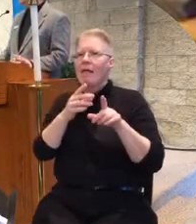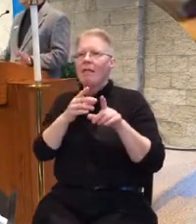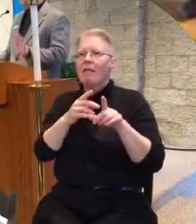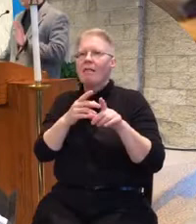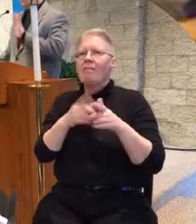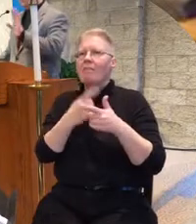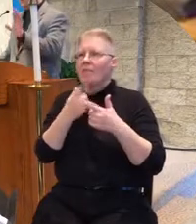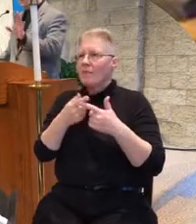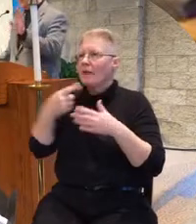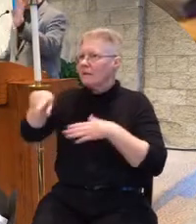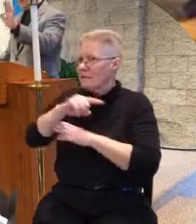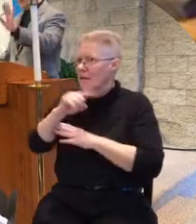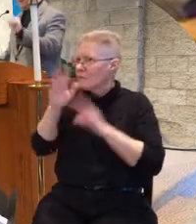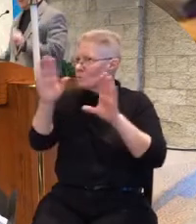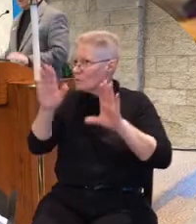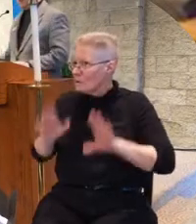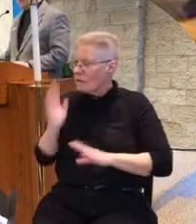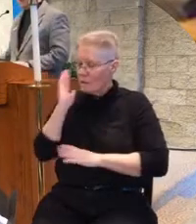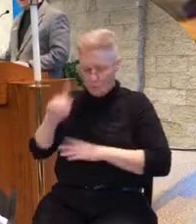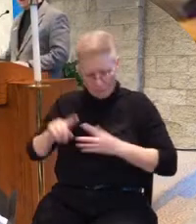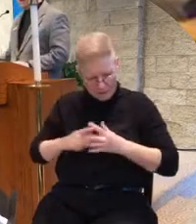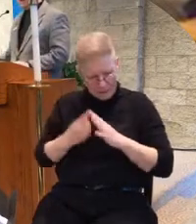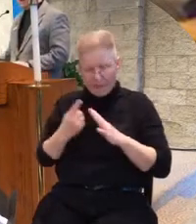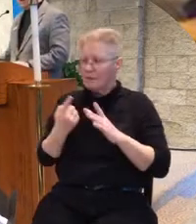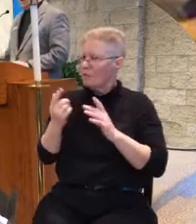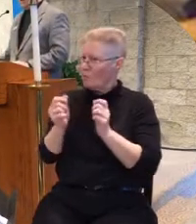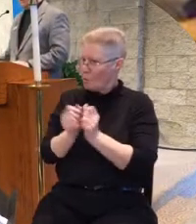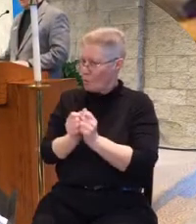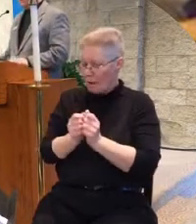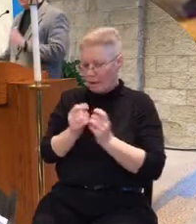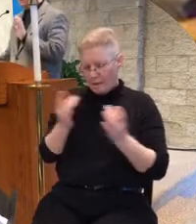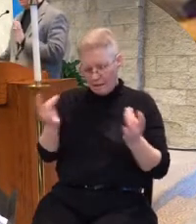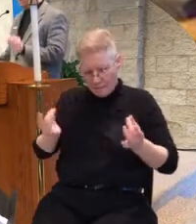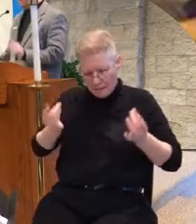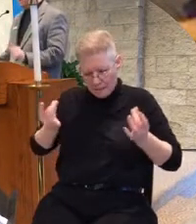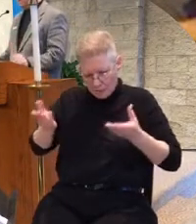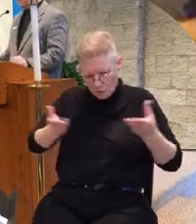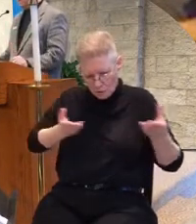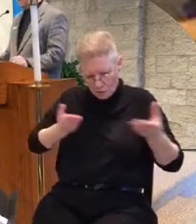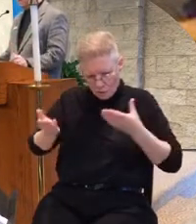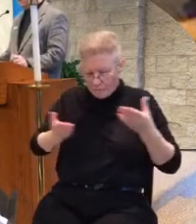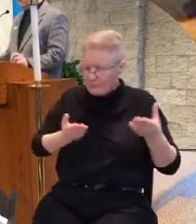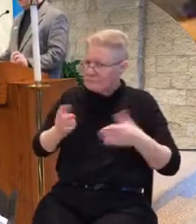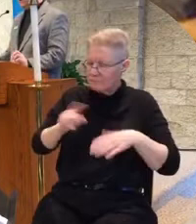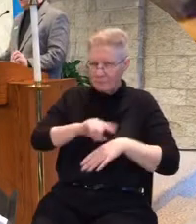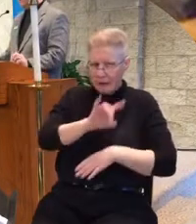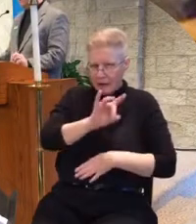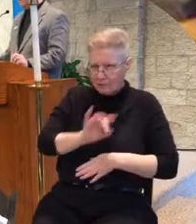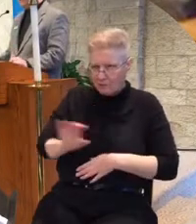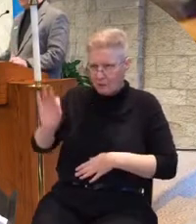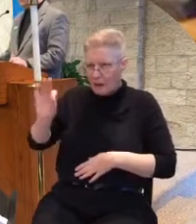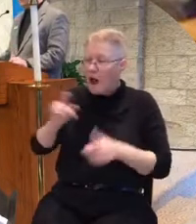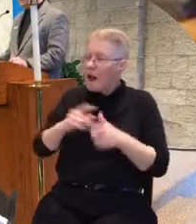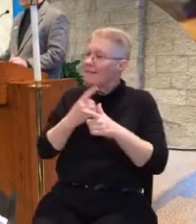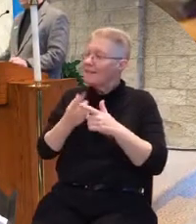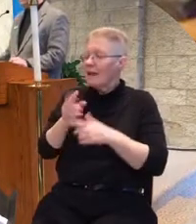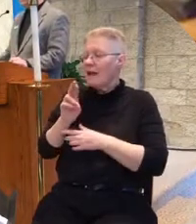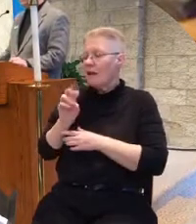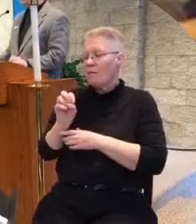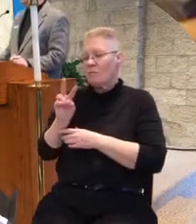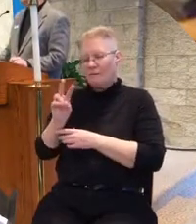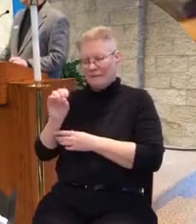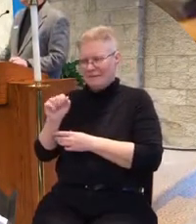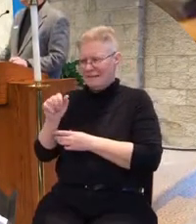service. Wonderful. Here from 8:30 to 9. And then Reverend Sandy McKinney will lead an invitation to